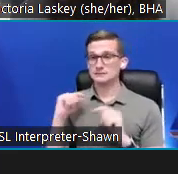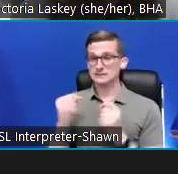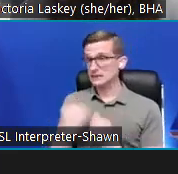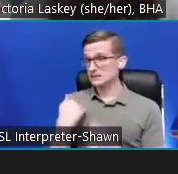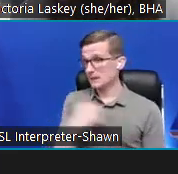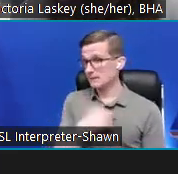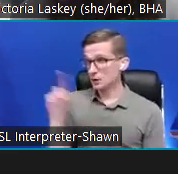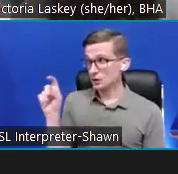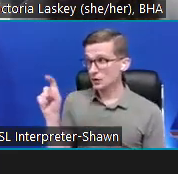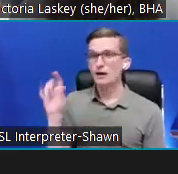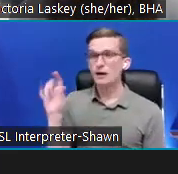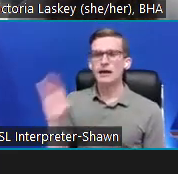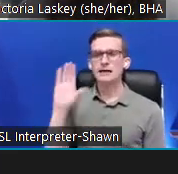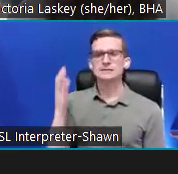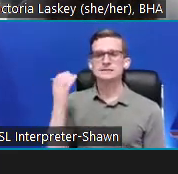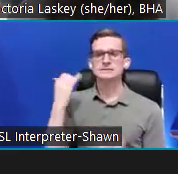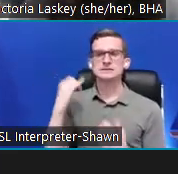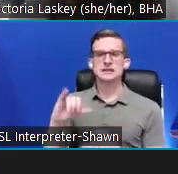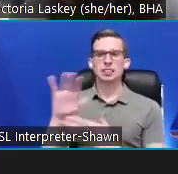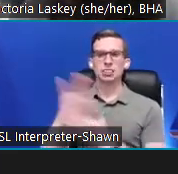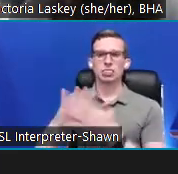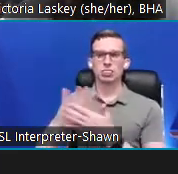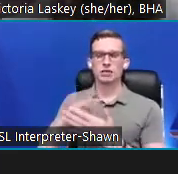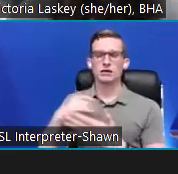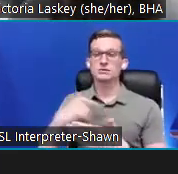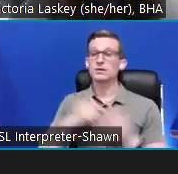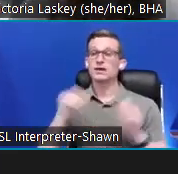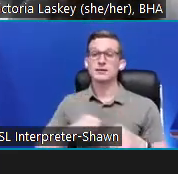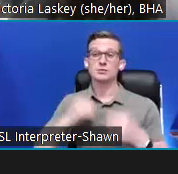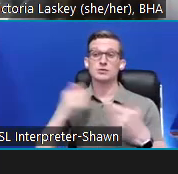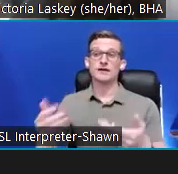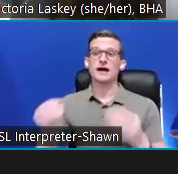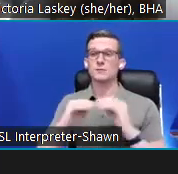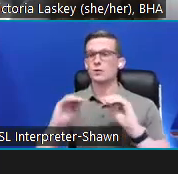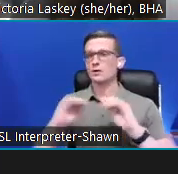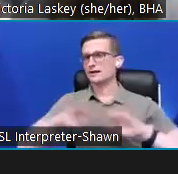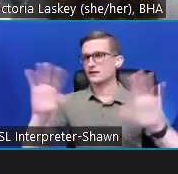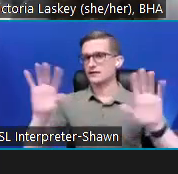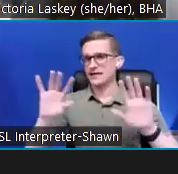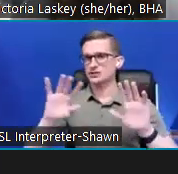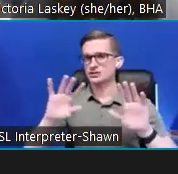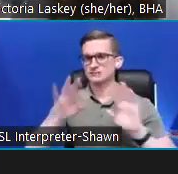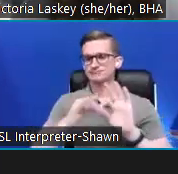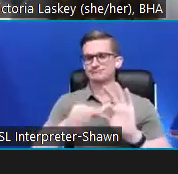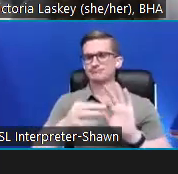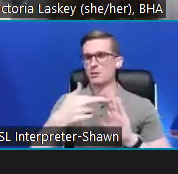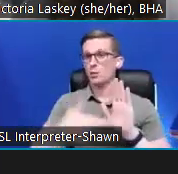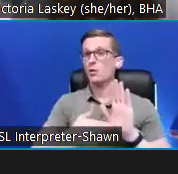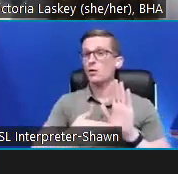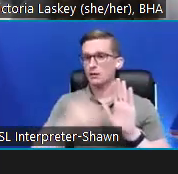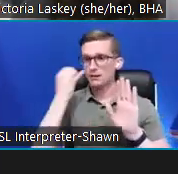we could provide some additional clarification in the rule if that would be